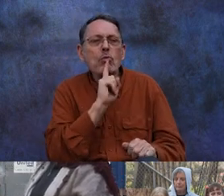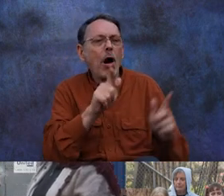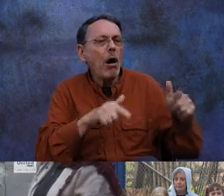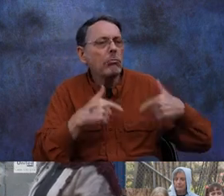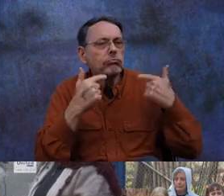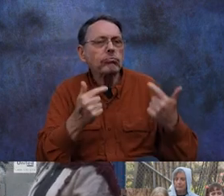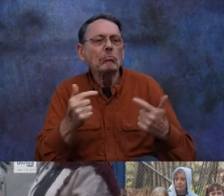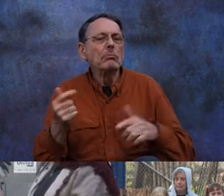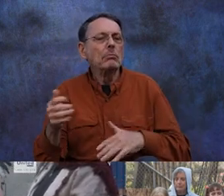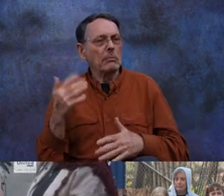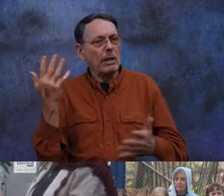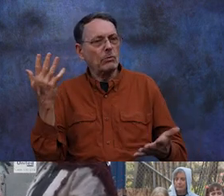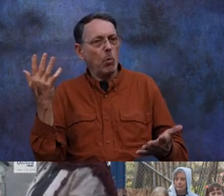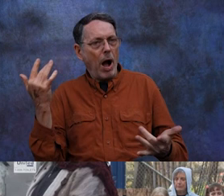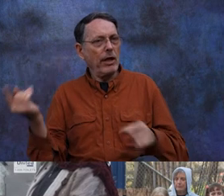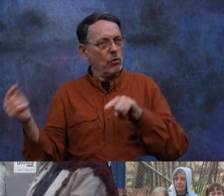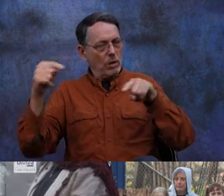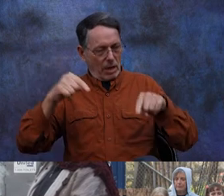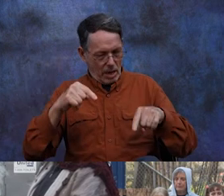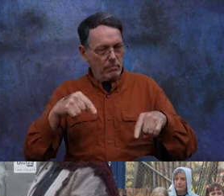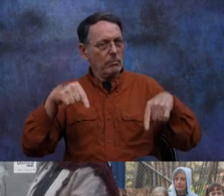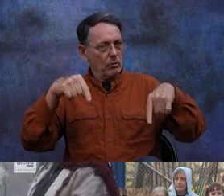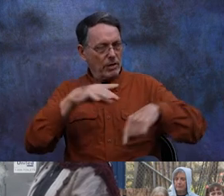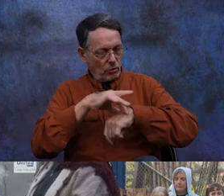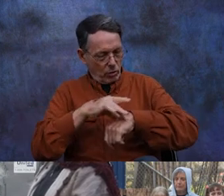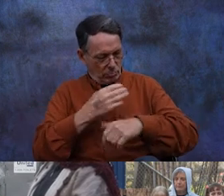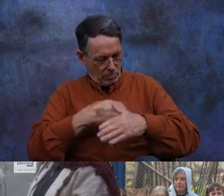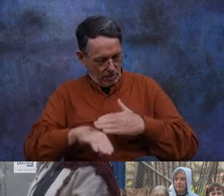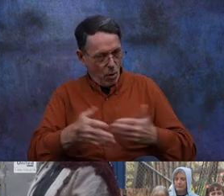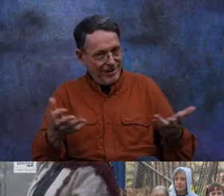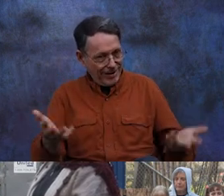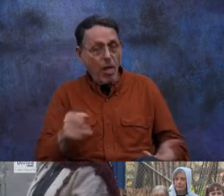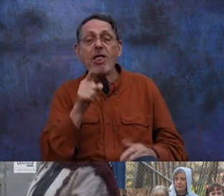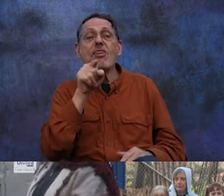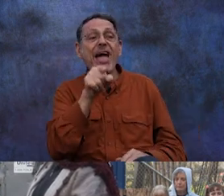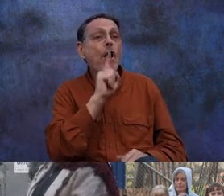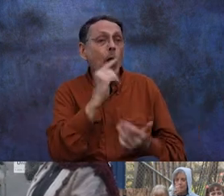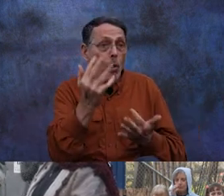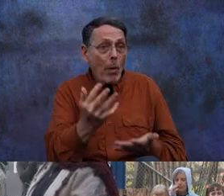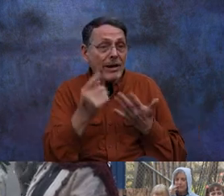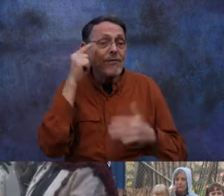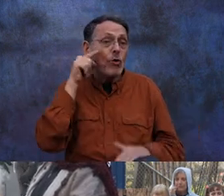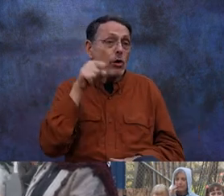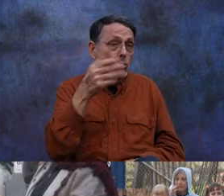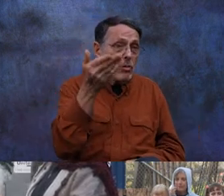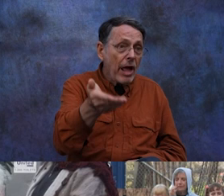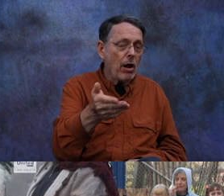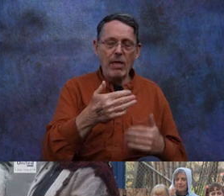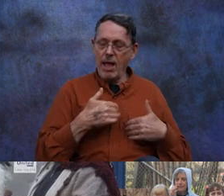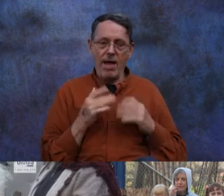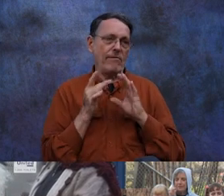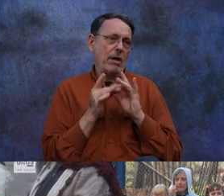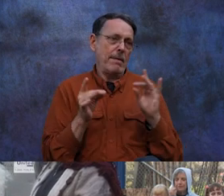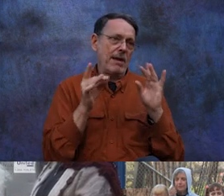you came down on this earth to be, they're waiting for you. They're waiting for you there, and they have a